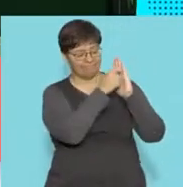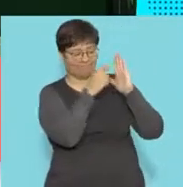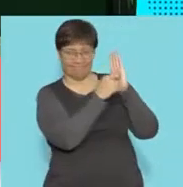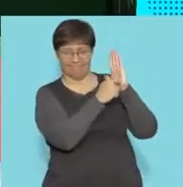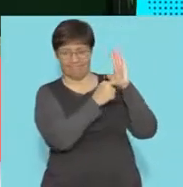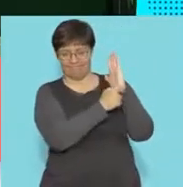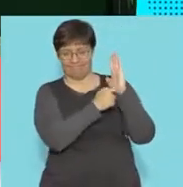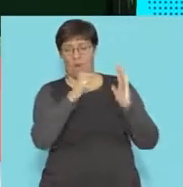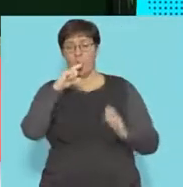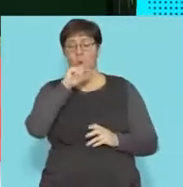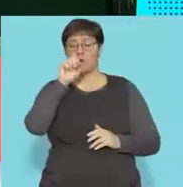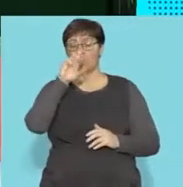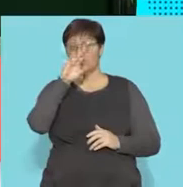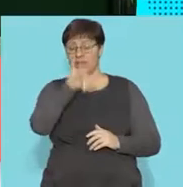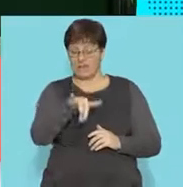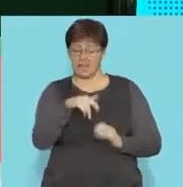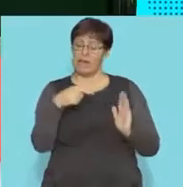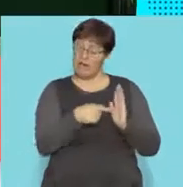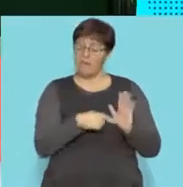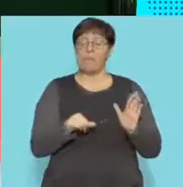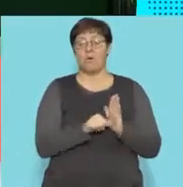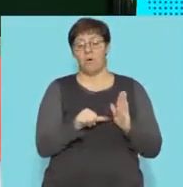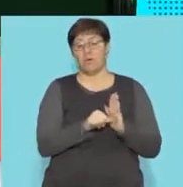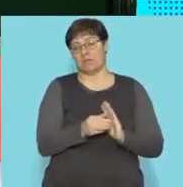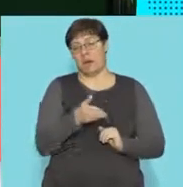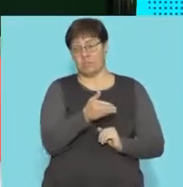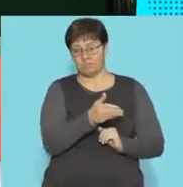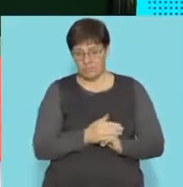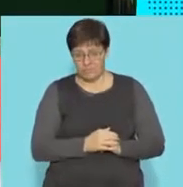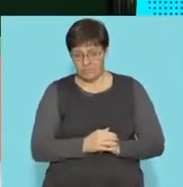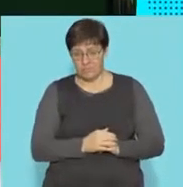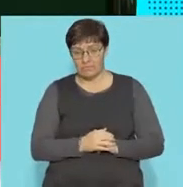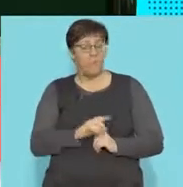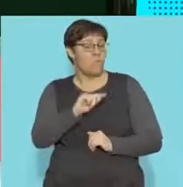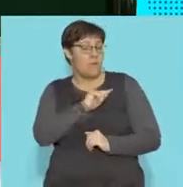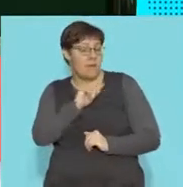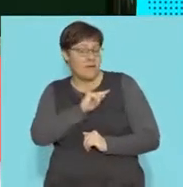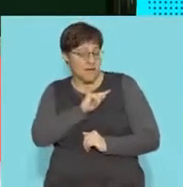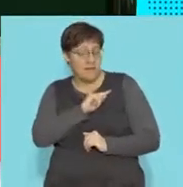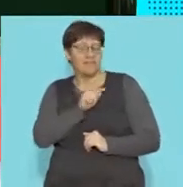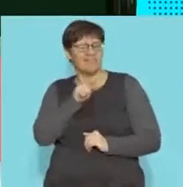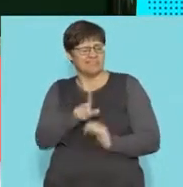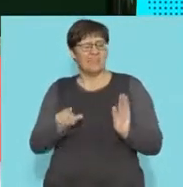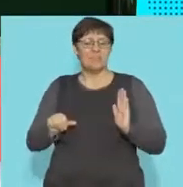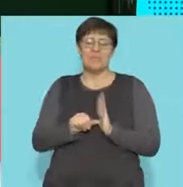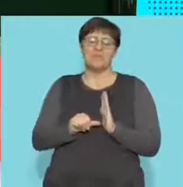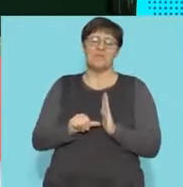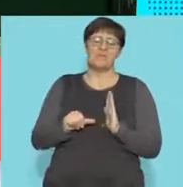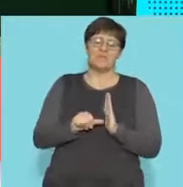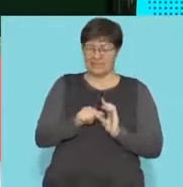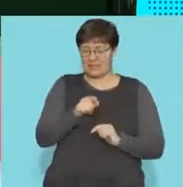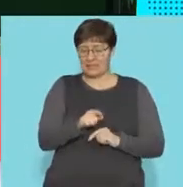a glossary, because this is a very important way of making sure that you understand